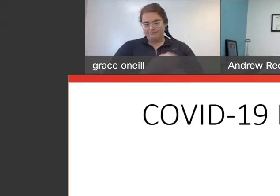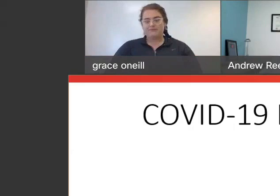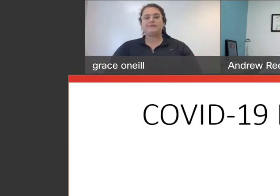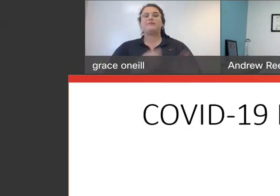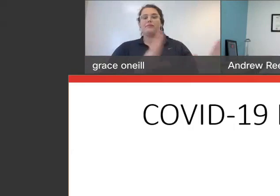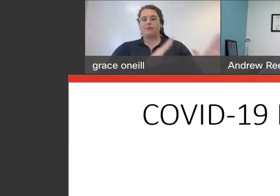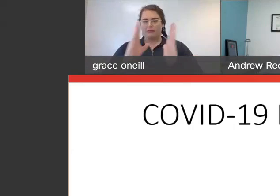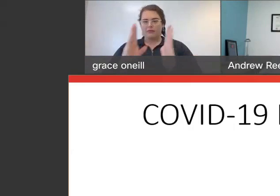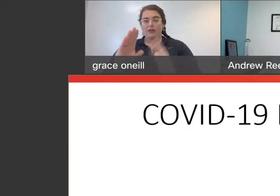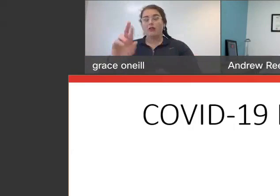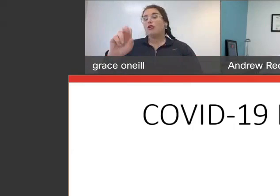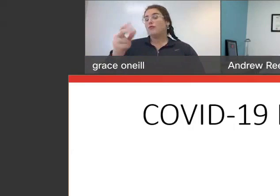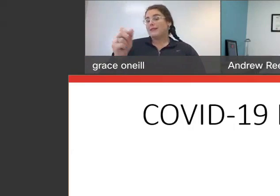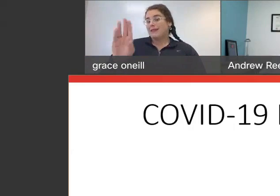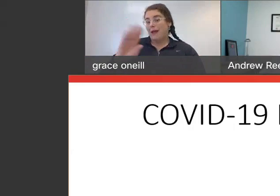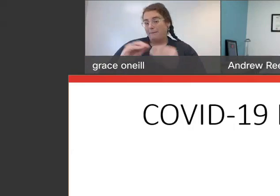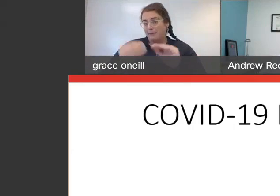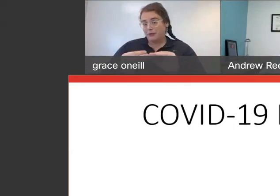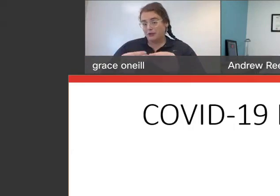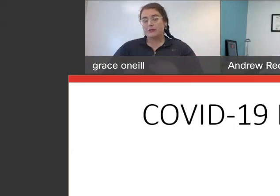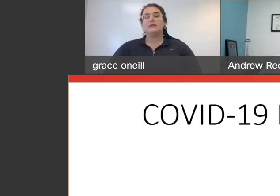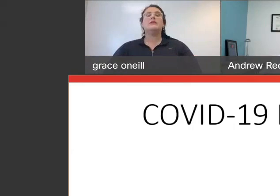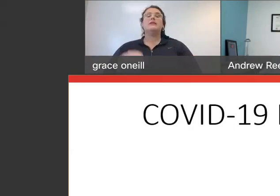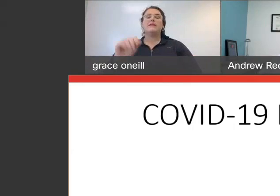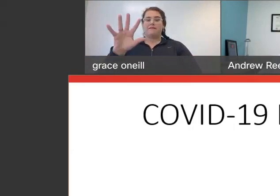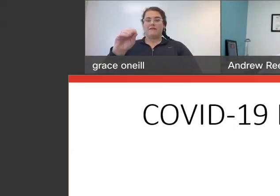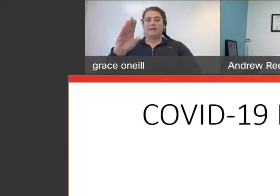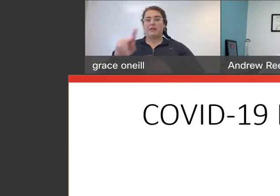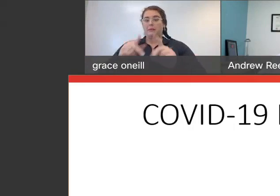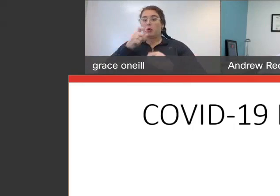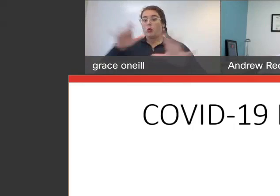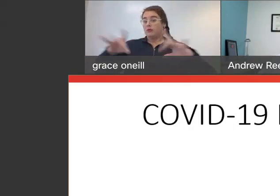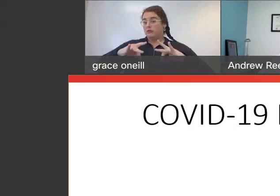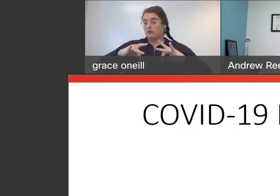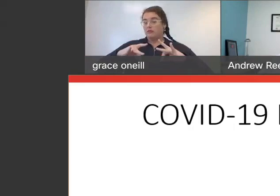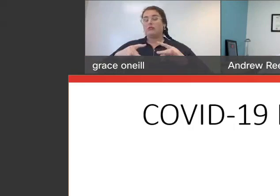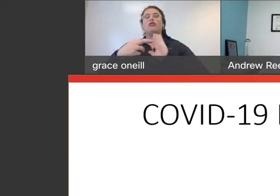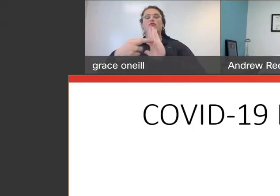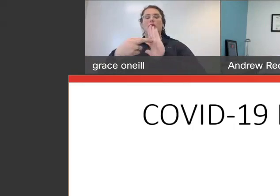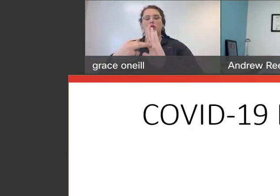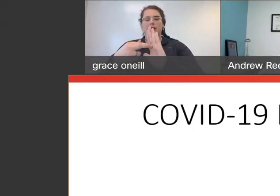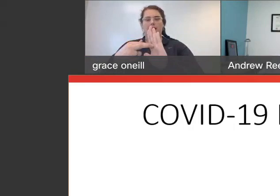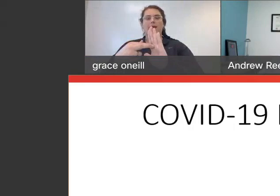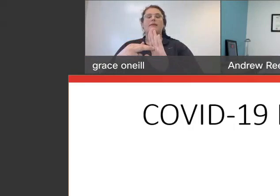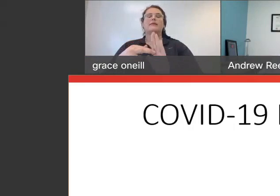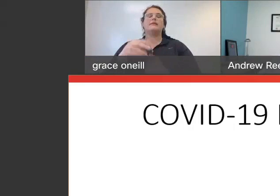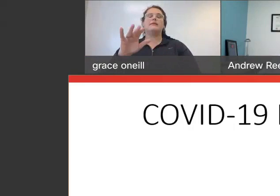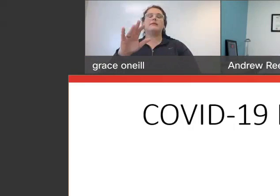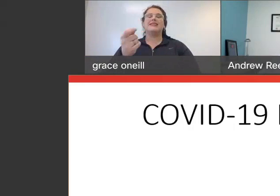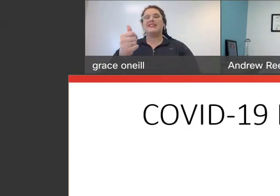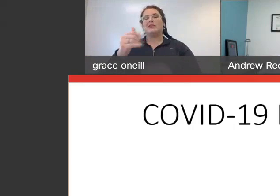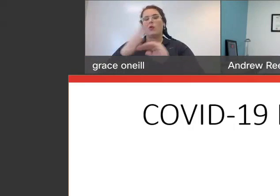residential habilitation, 50 people who've contracted COVID represent a little